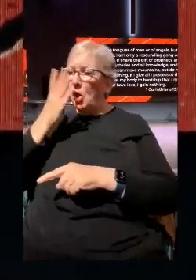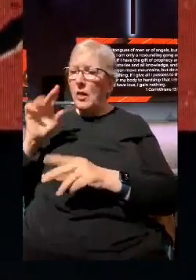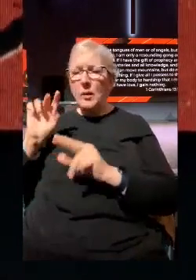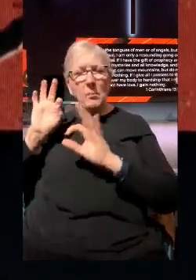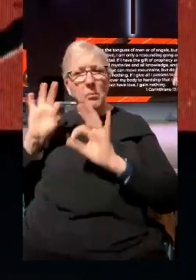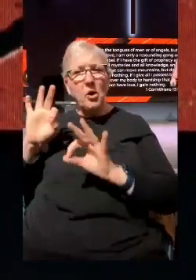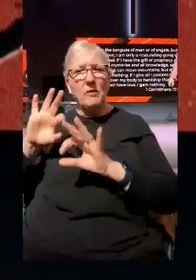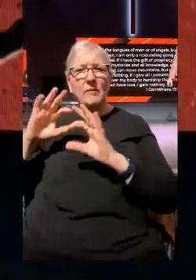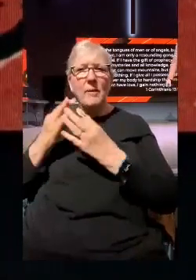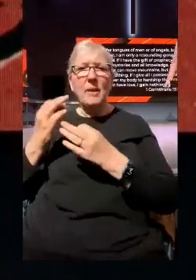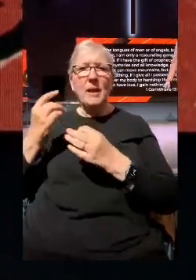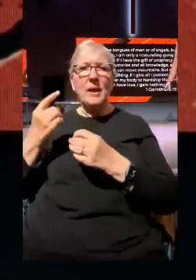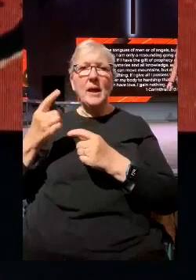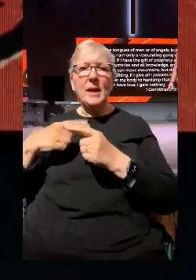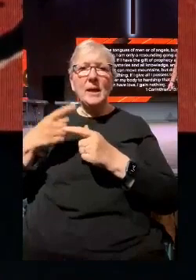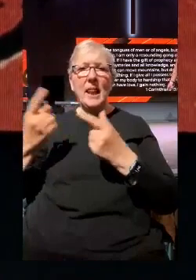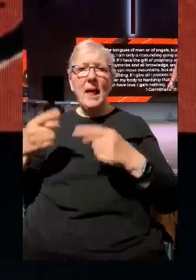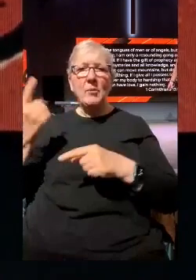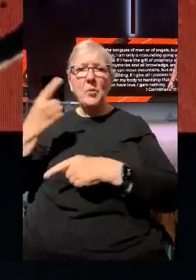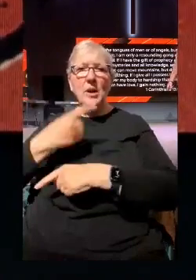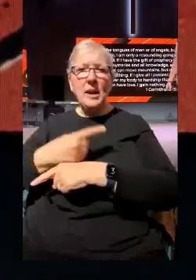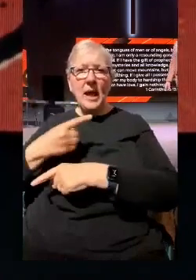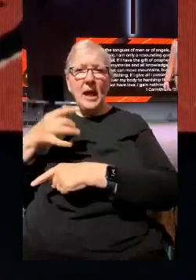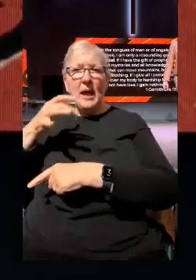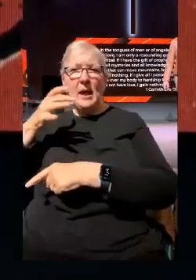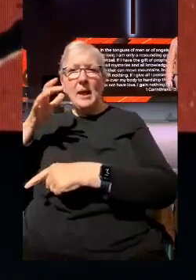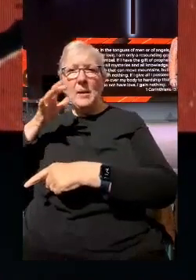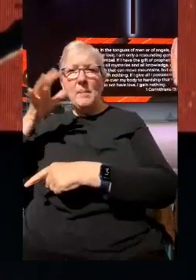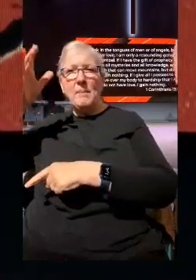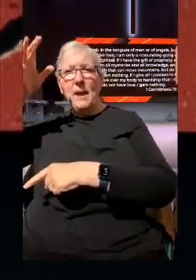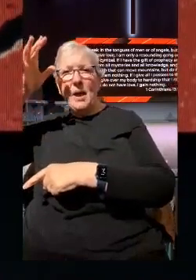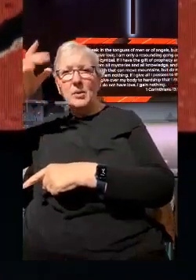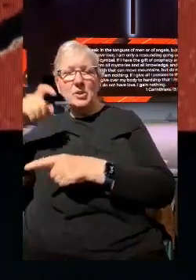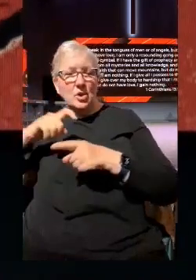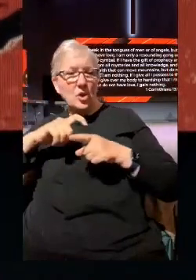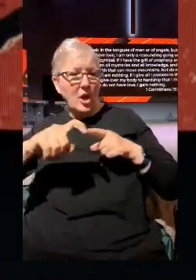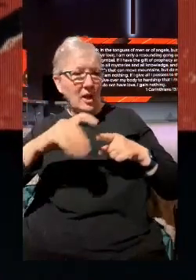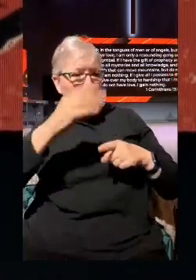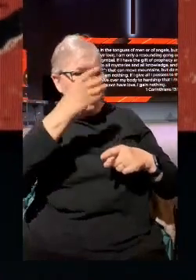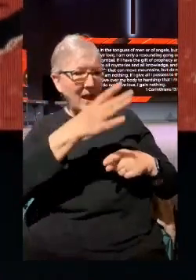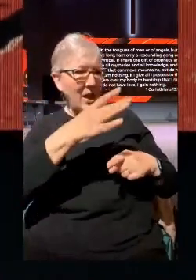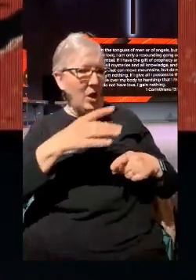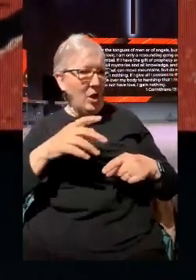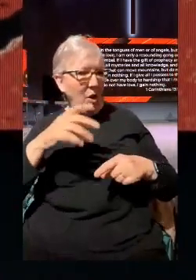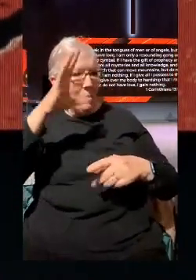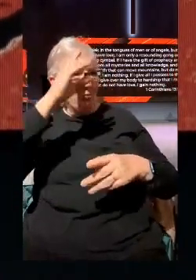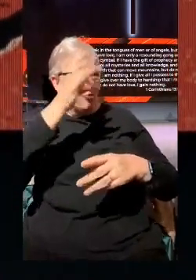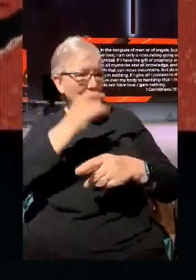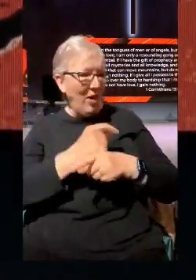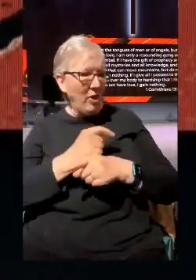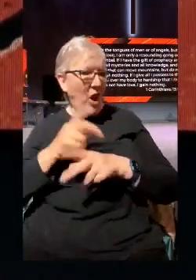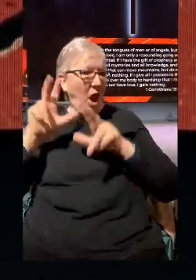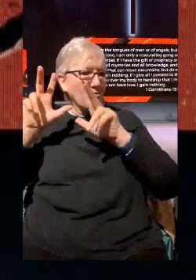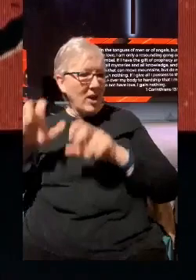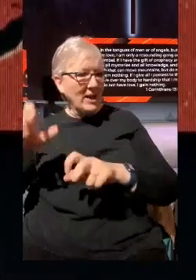he received a call from his parents that his brother had been arrested for holding up a donut shop at knife point.